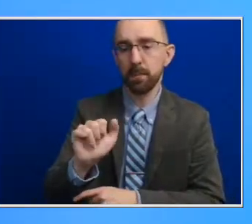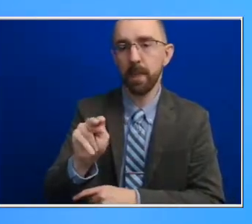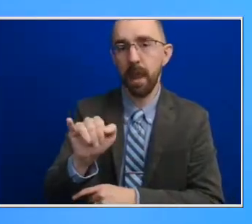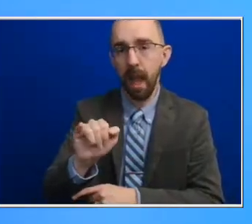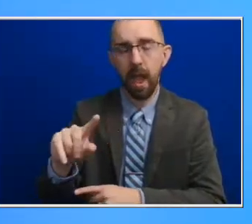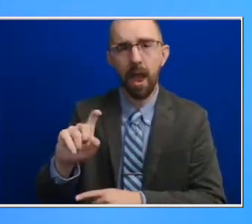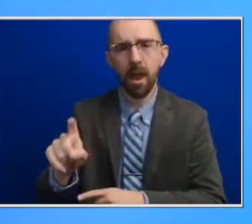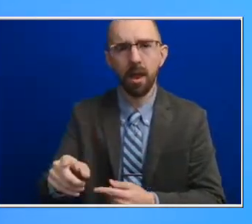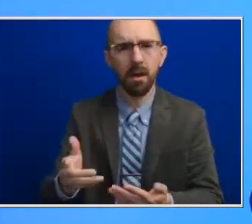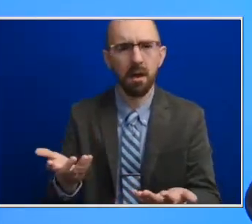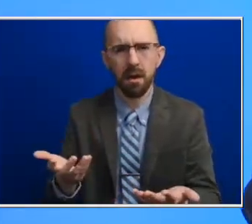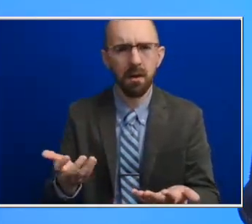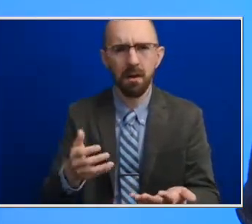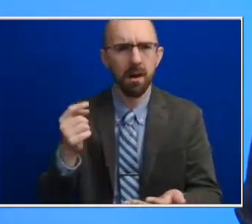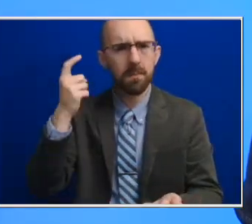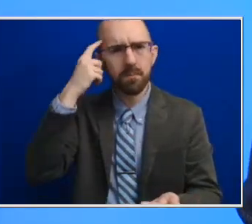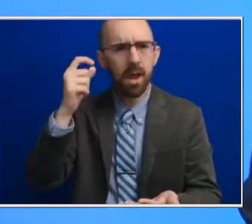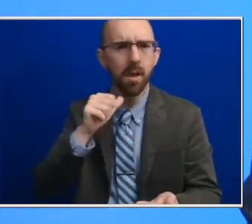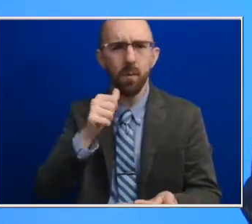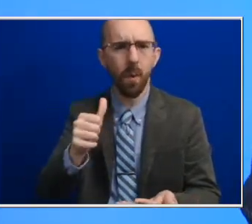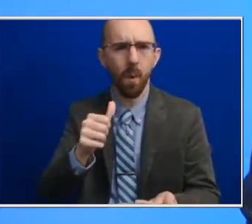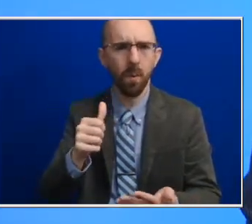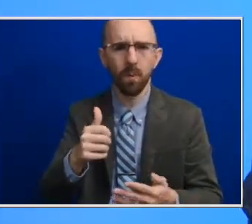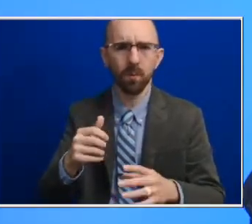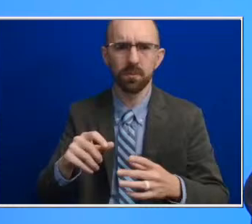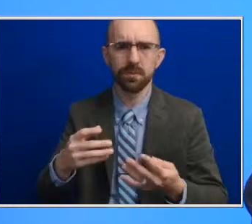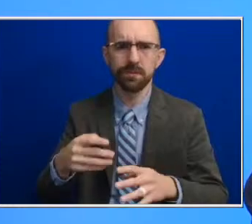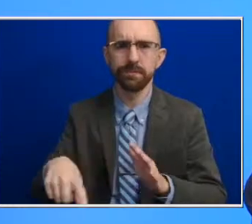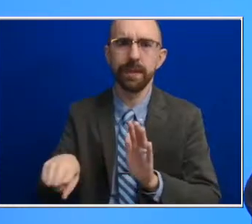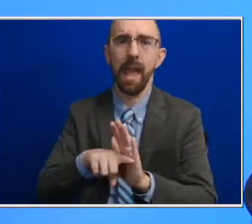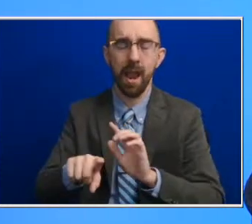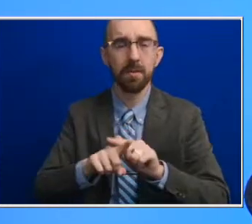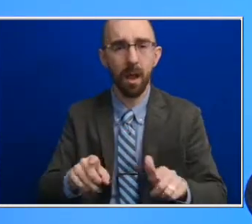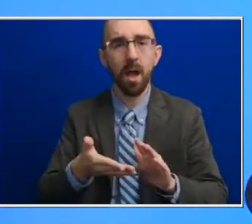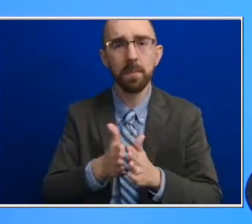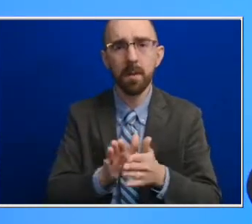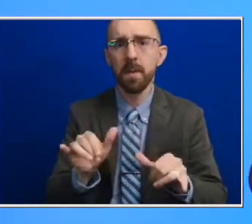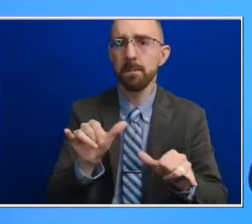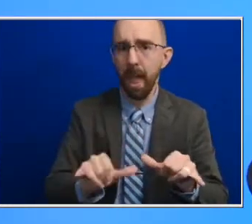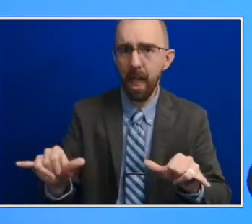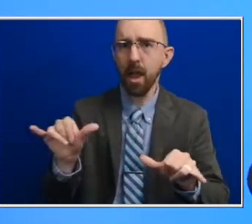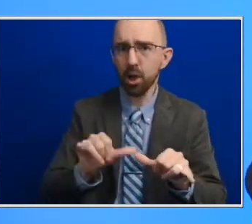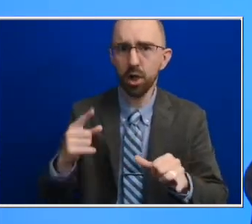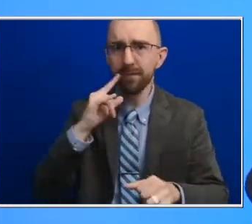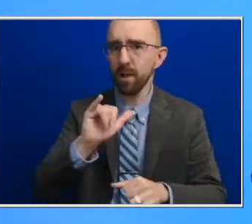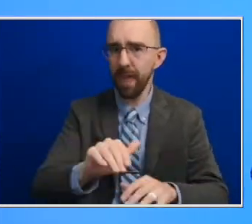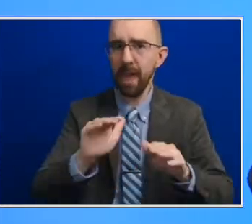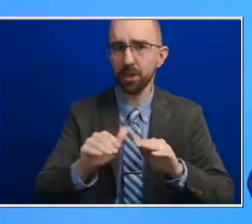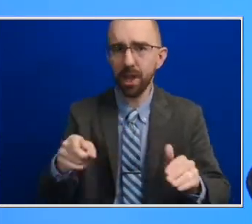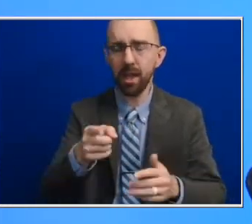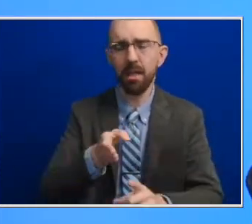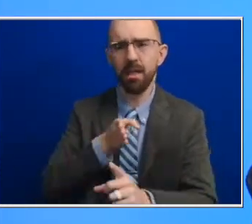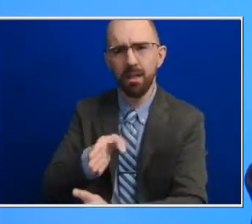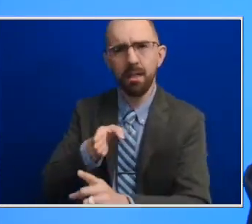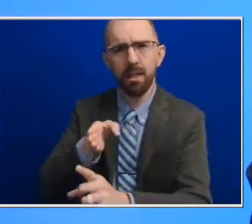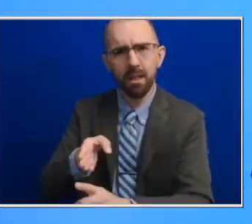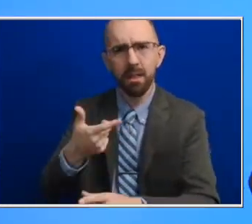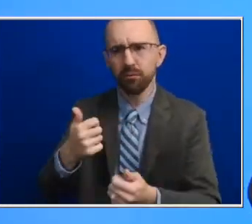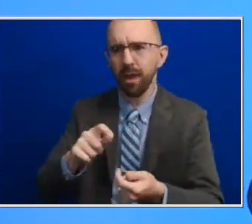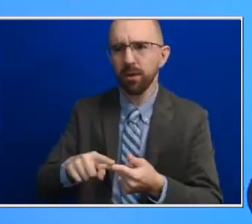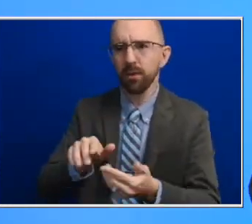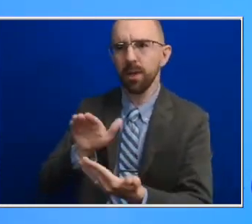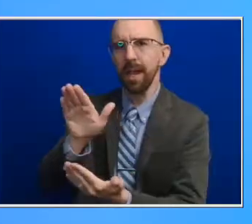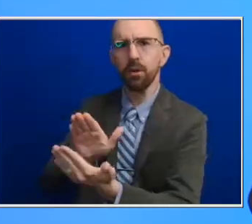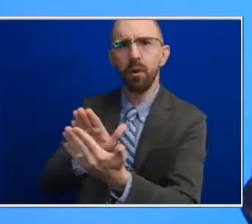suddenly rot. Right. But you really want to be aware of, like, is this something becoming a pattern of behavior for this child? And is this how they're actually trying to interface with the